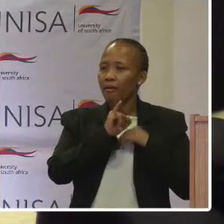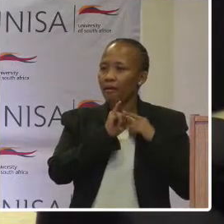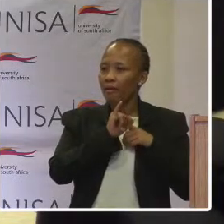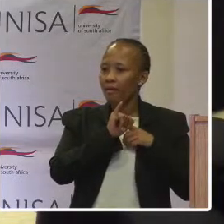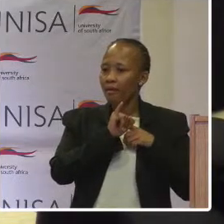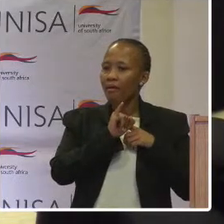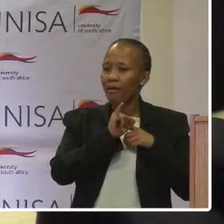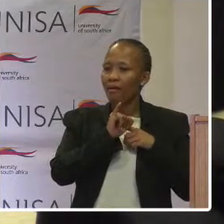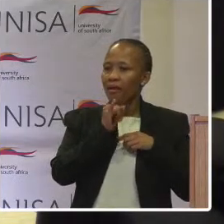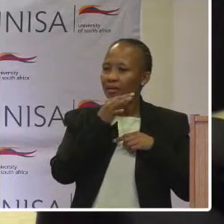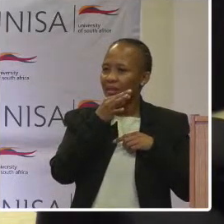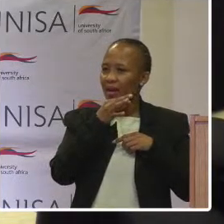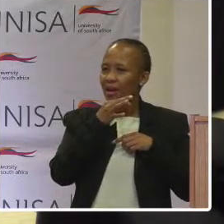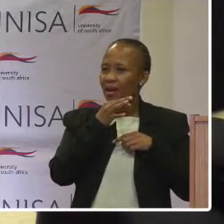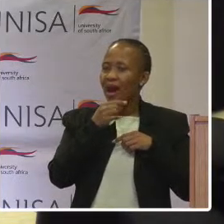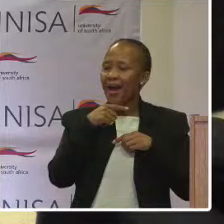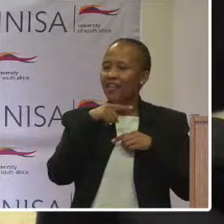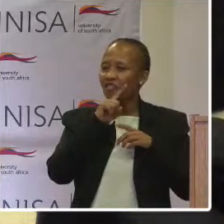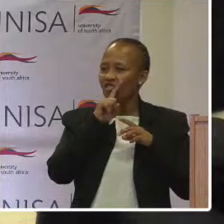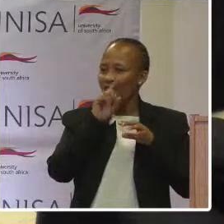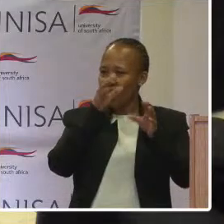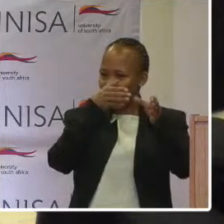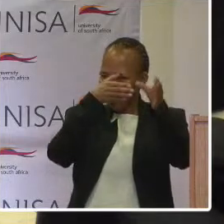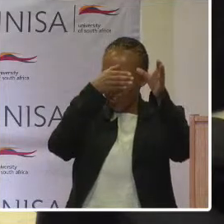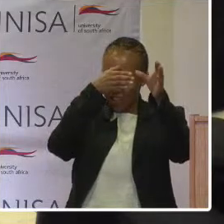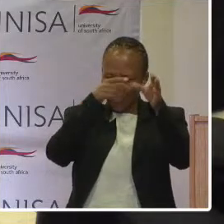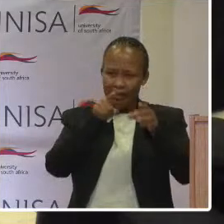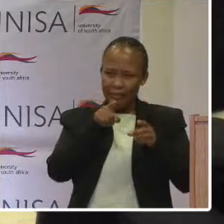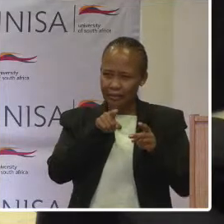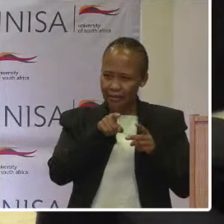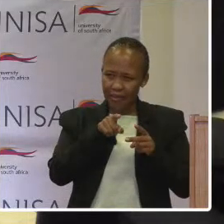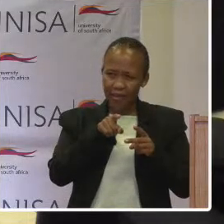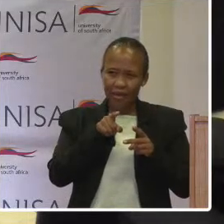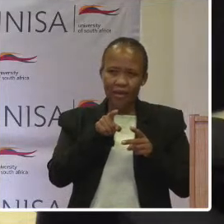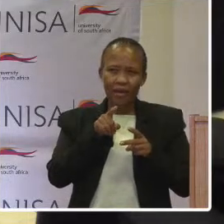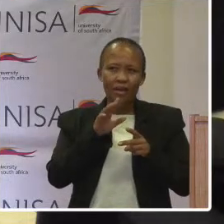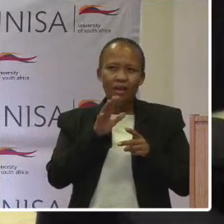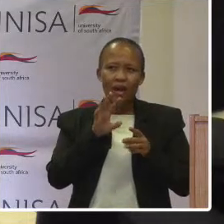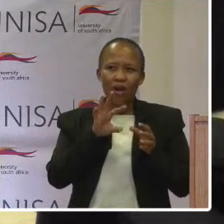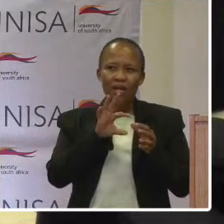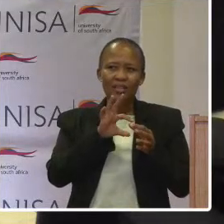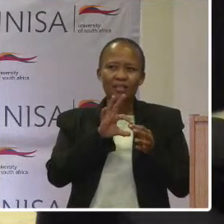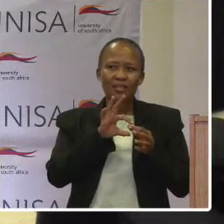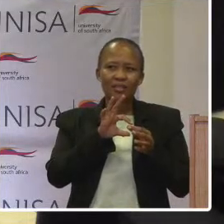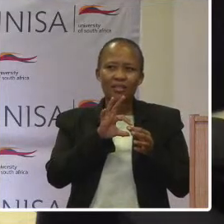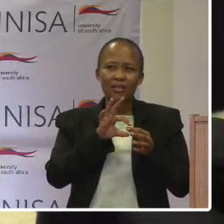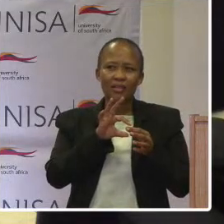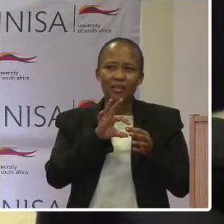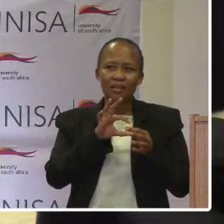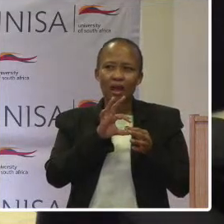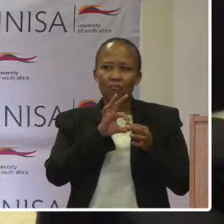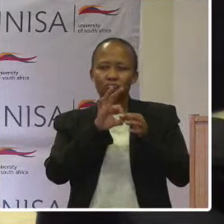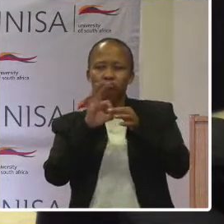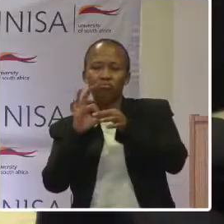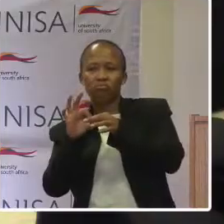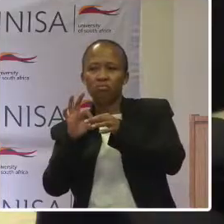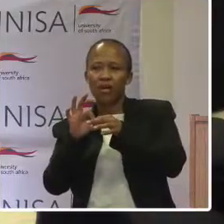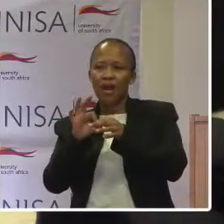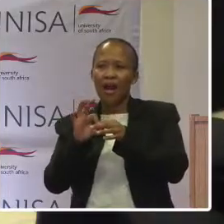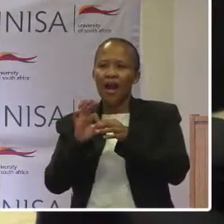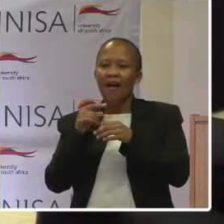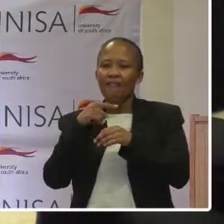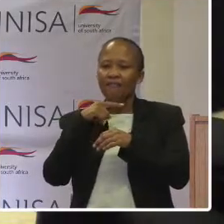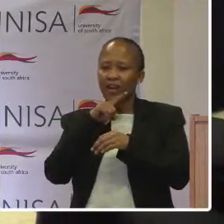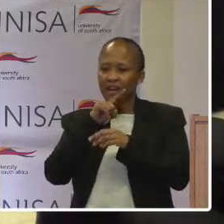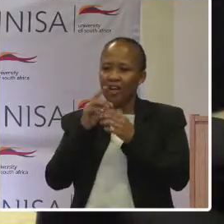two parts. It's Elami, less artificial machine intelligence, and